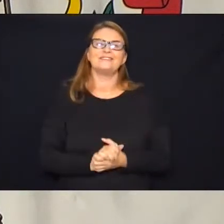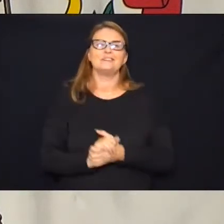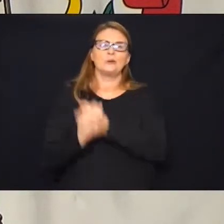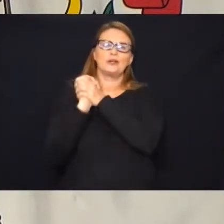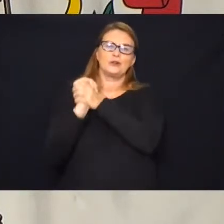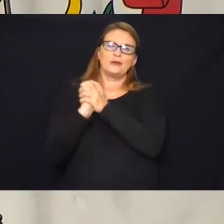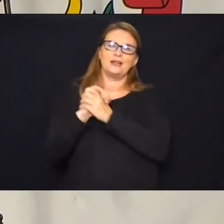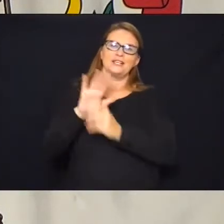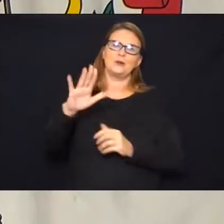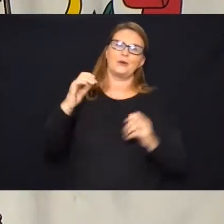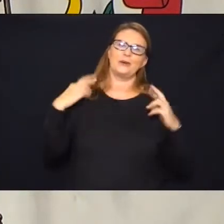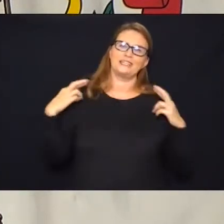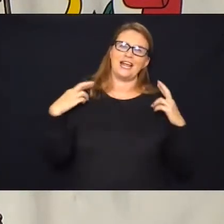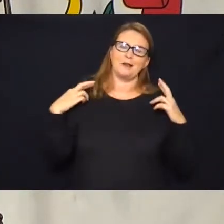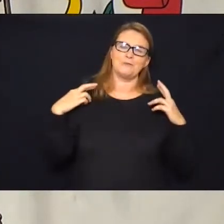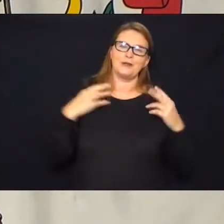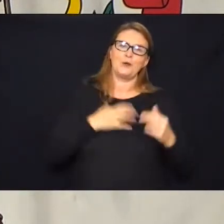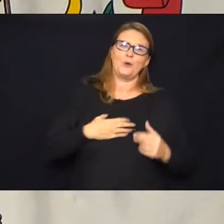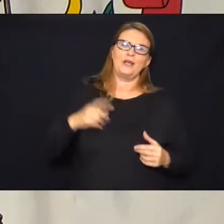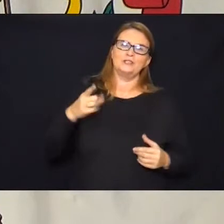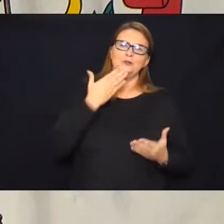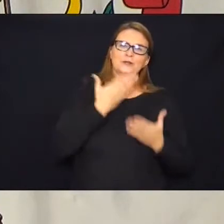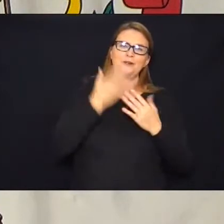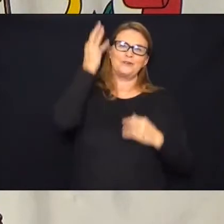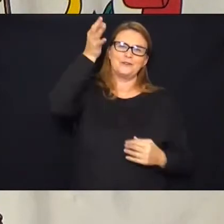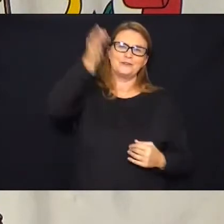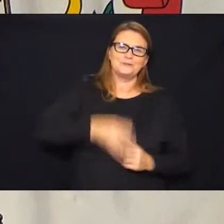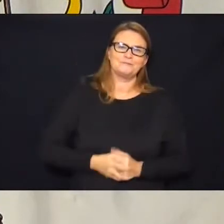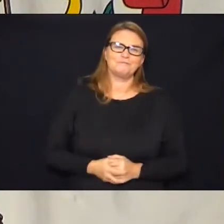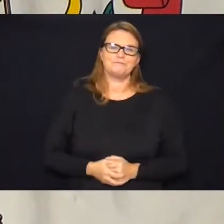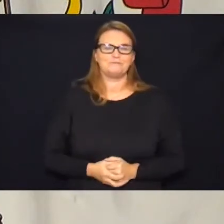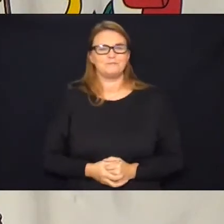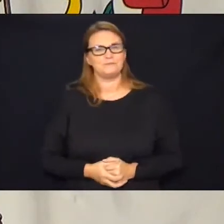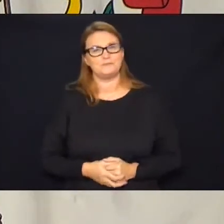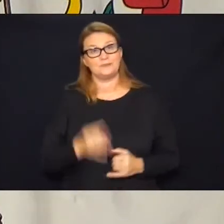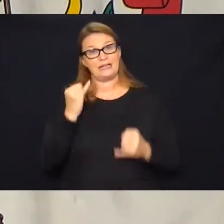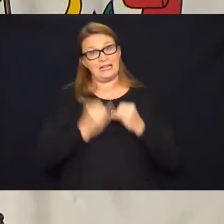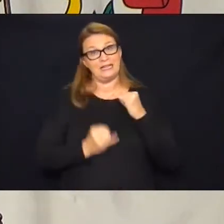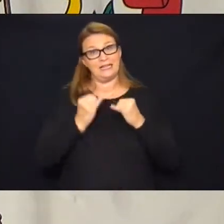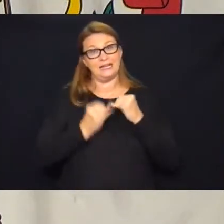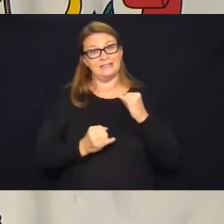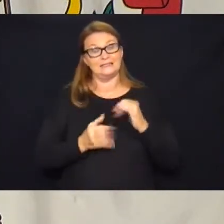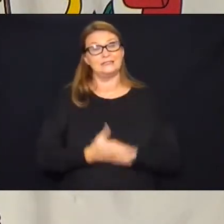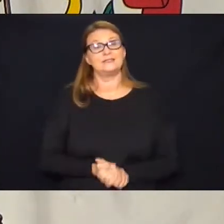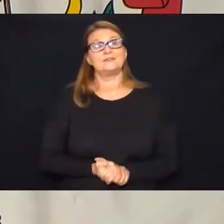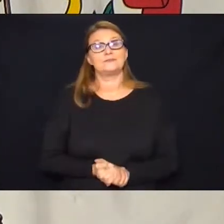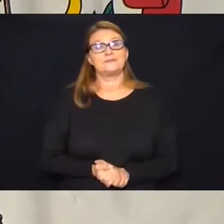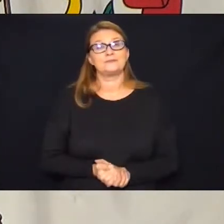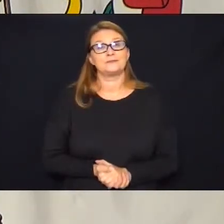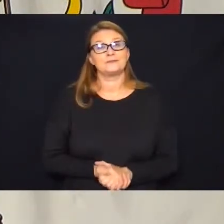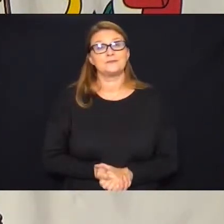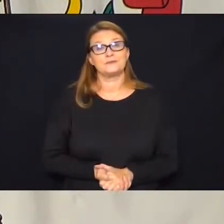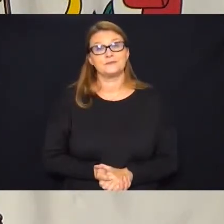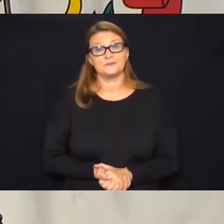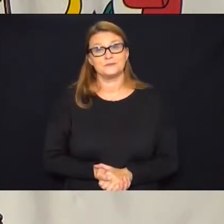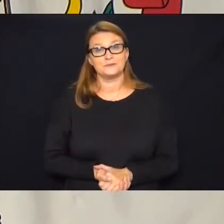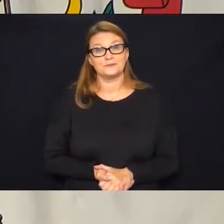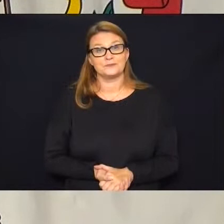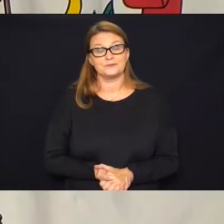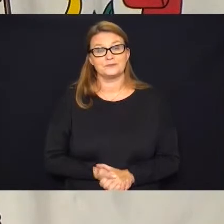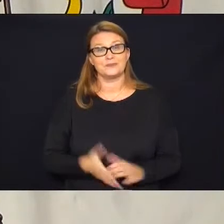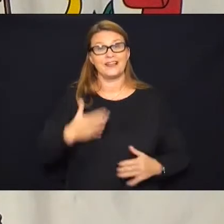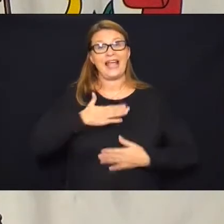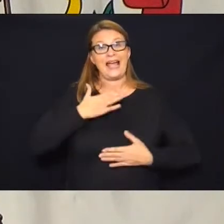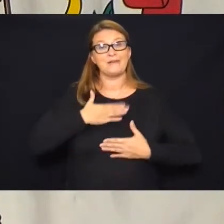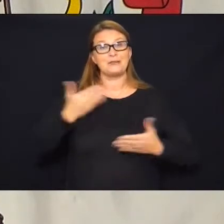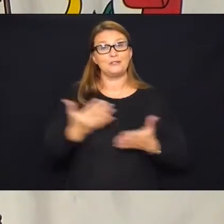congratulate him on his retirement and wish him the very, very, very best. And the last of my last is just this. Happy New Year,